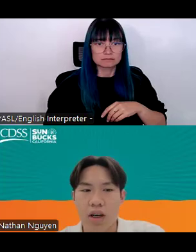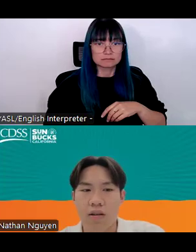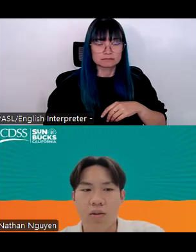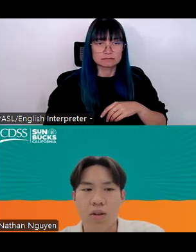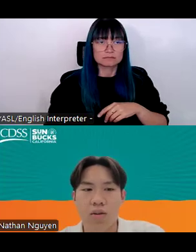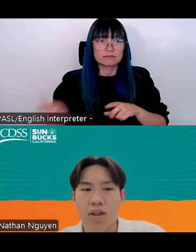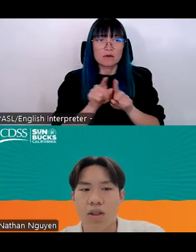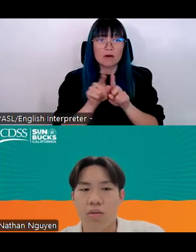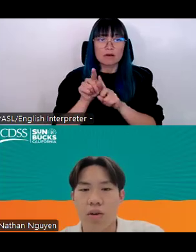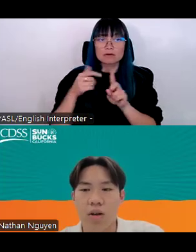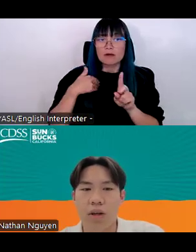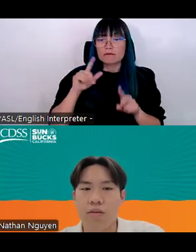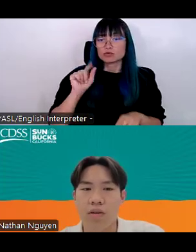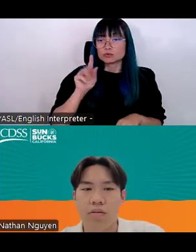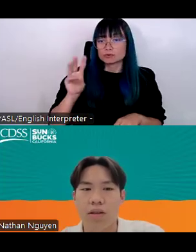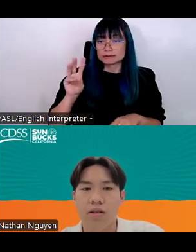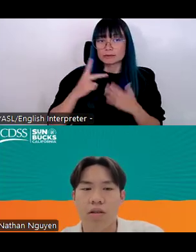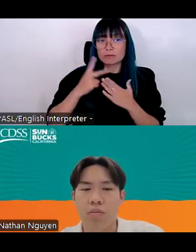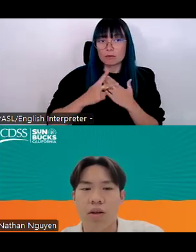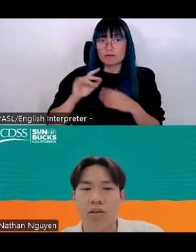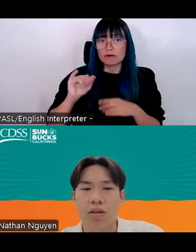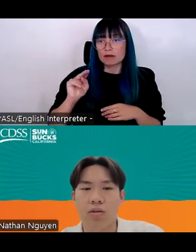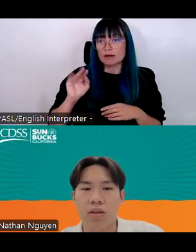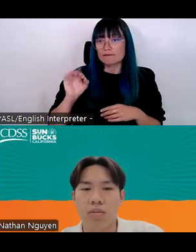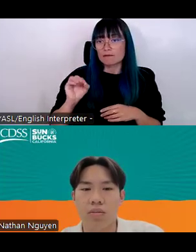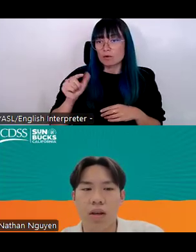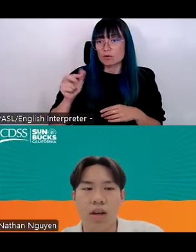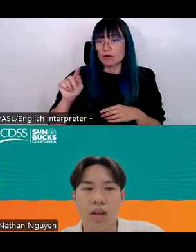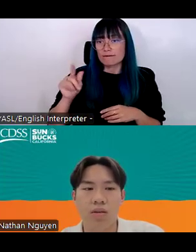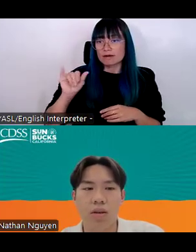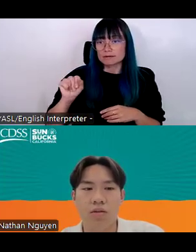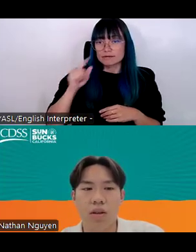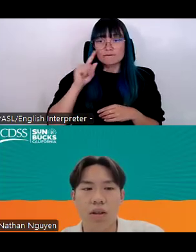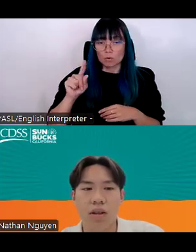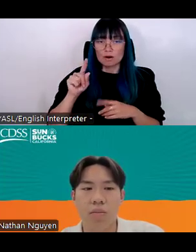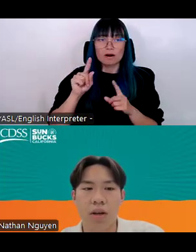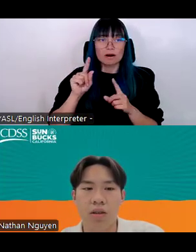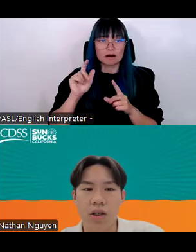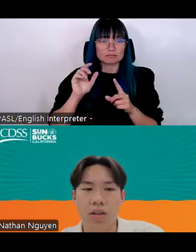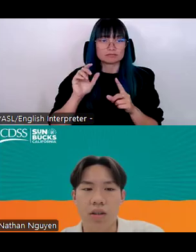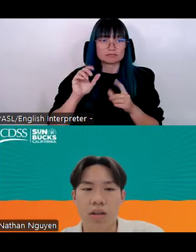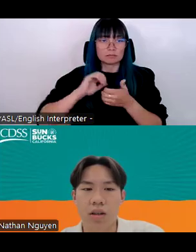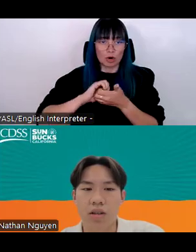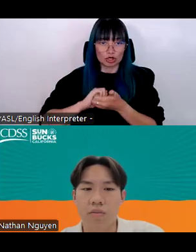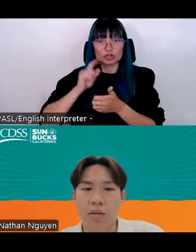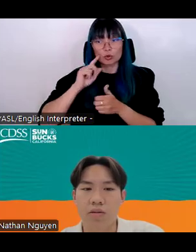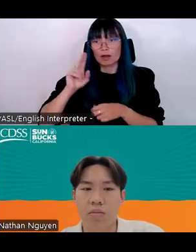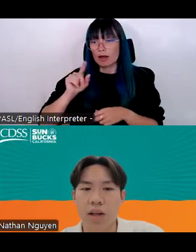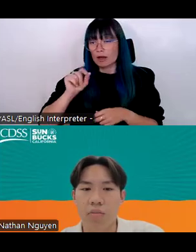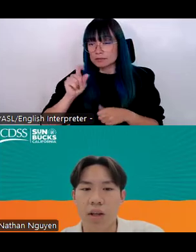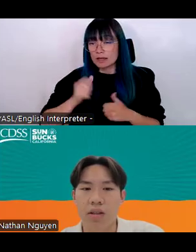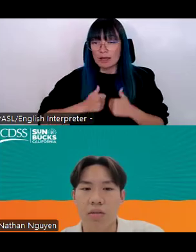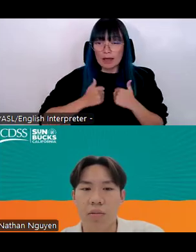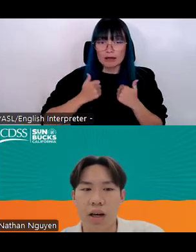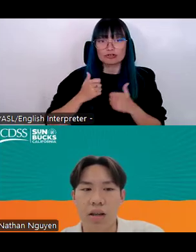We also have 2026 program infographics for our partners to use, including those for the Update Your Address, Some Families with